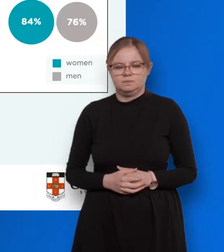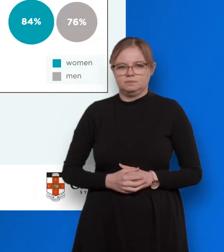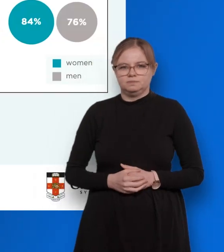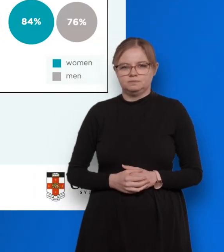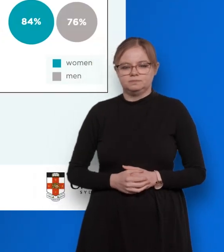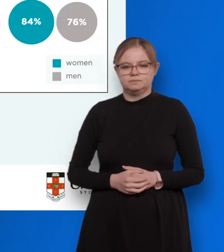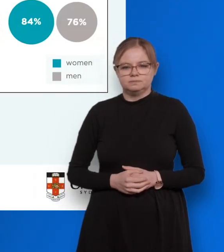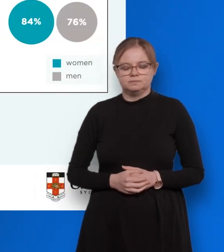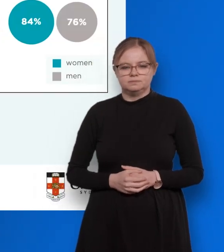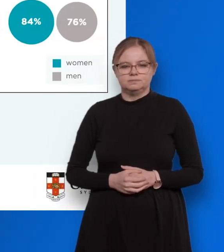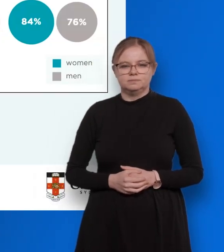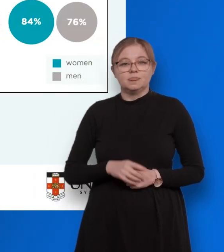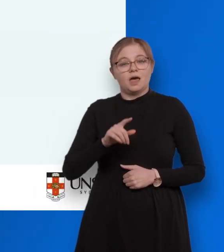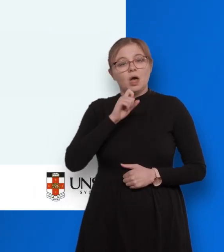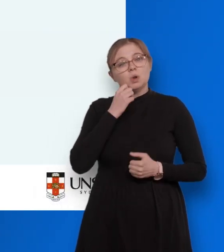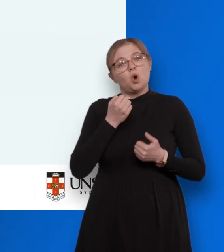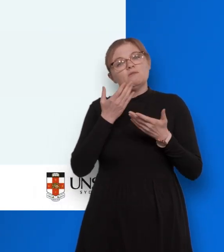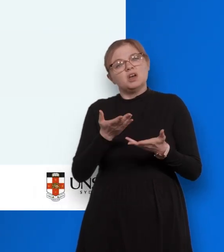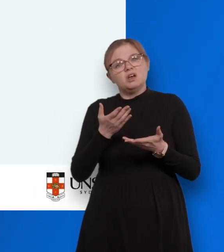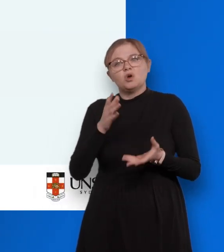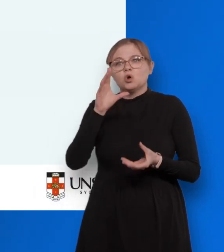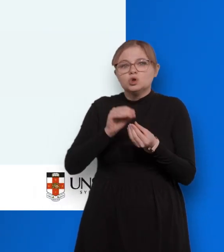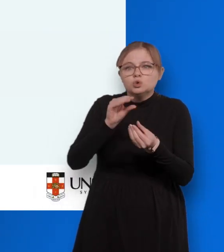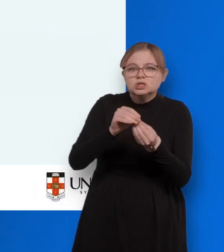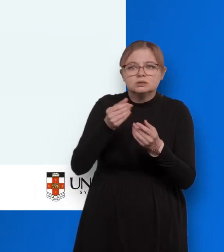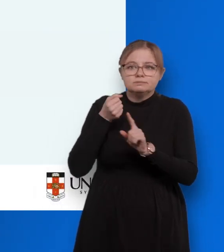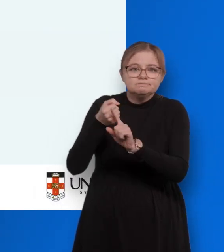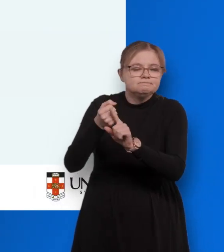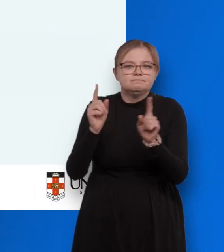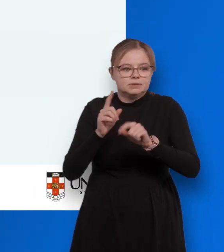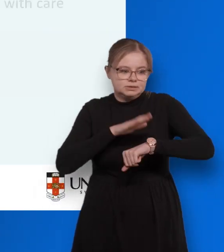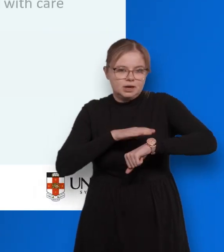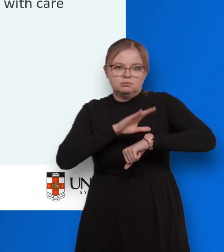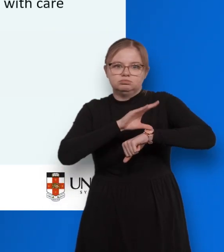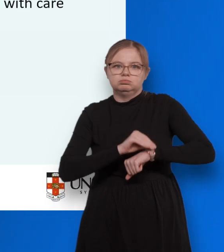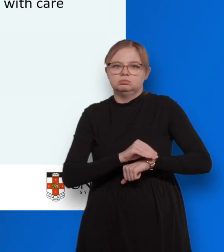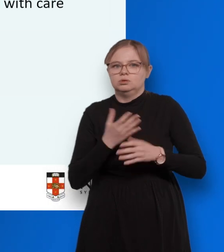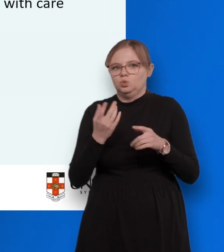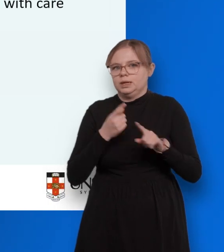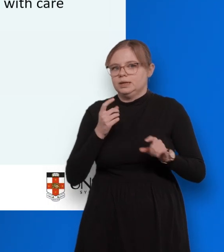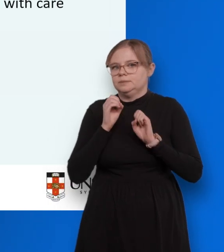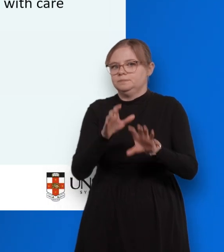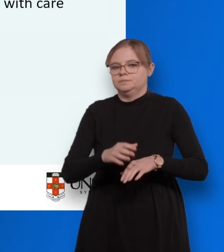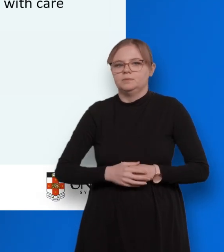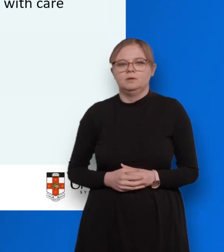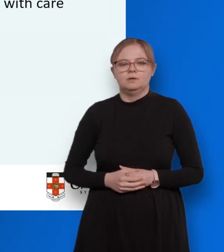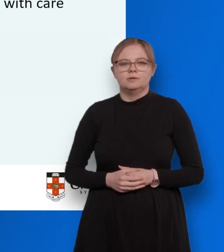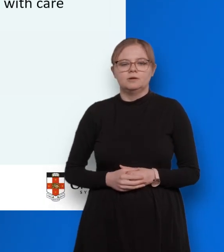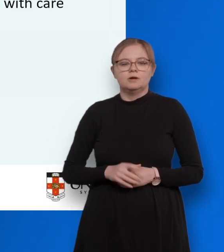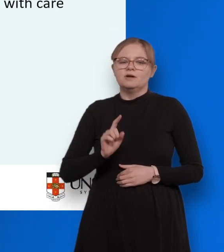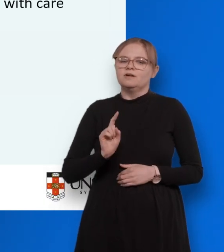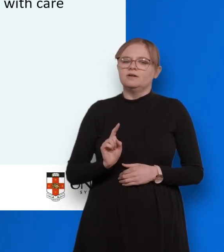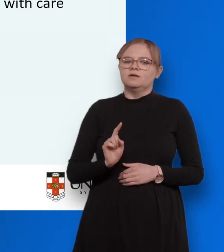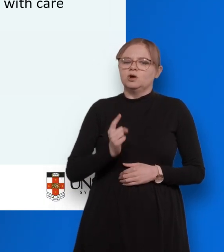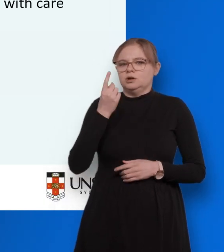So I will offer some conclusions and implications quickly. I'm out of time. So first, I guess what these